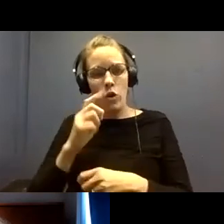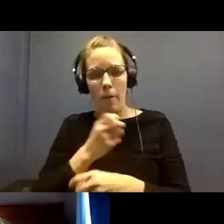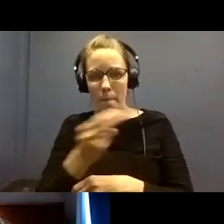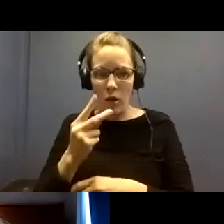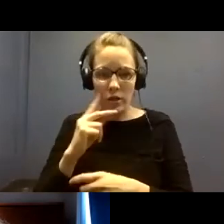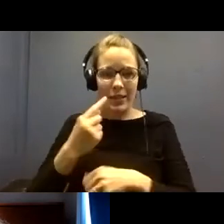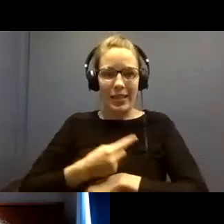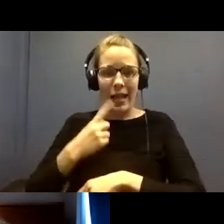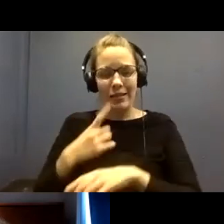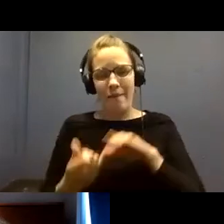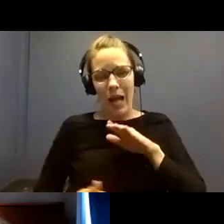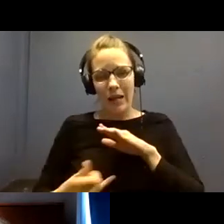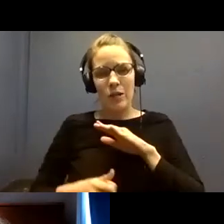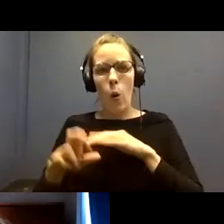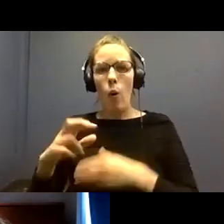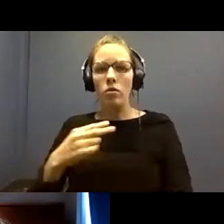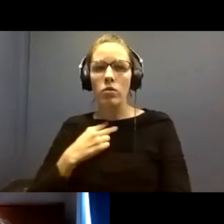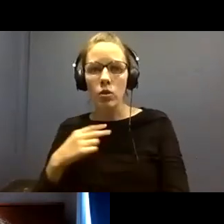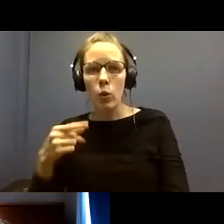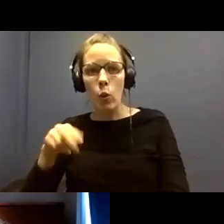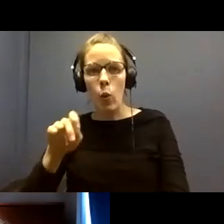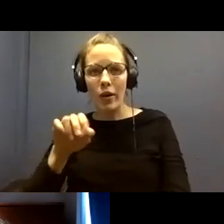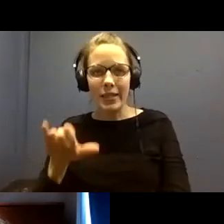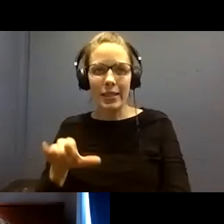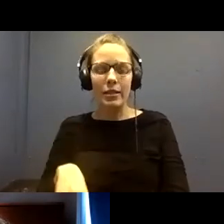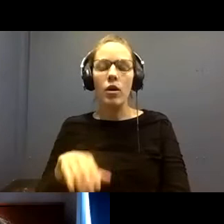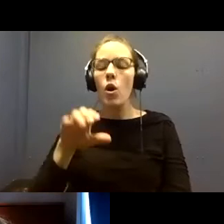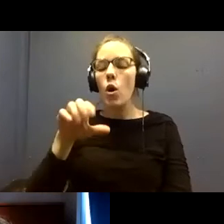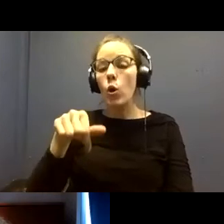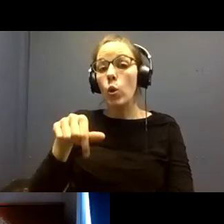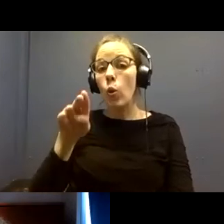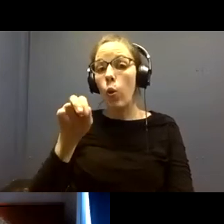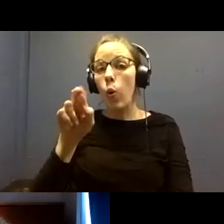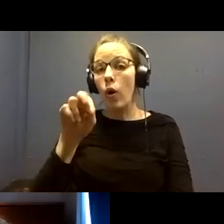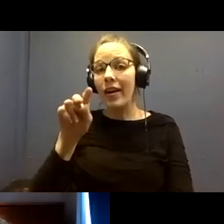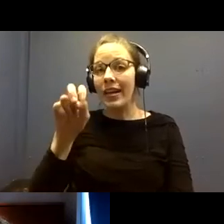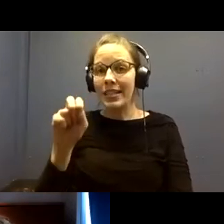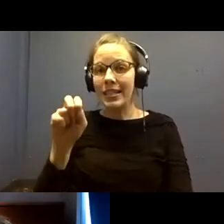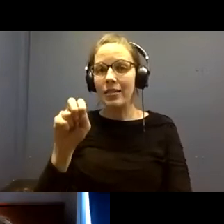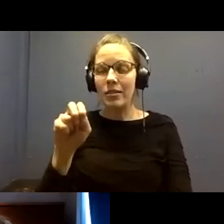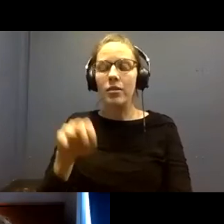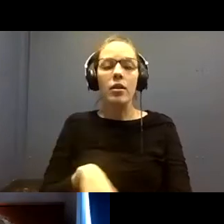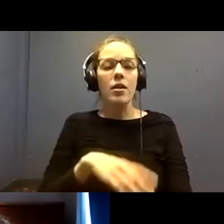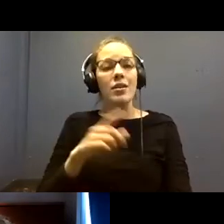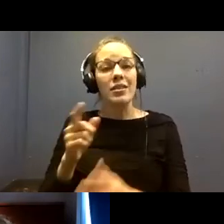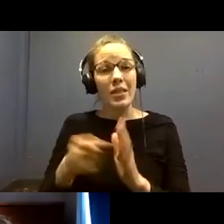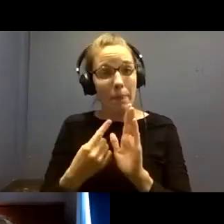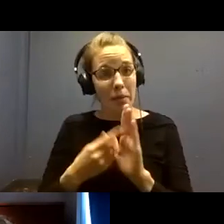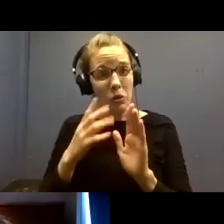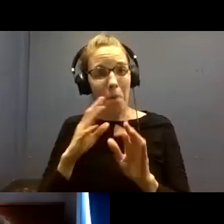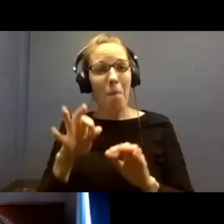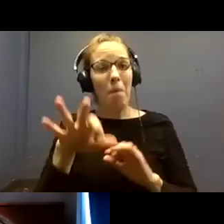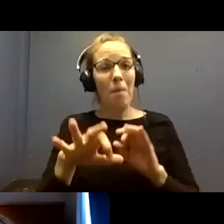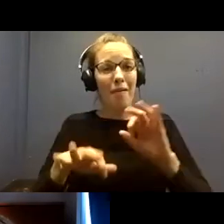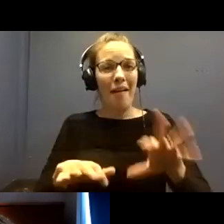of isolation or quarantine. Sometimes even the smallest of incentives can make the difference in an employee